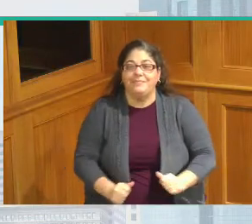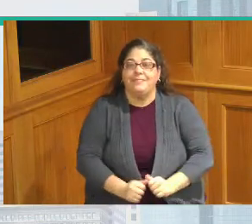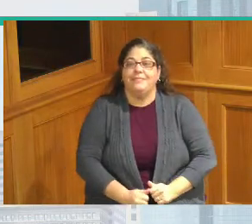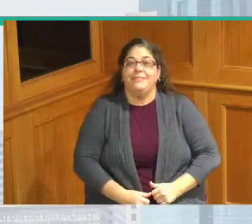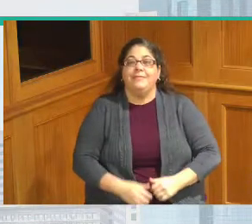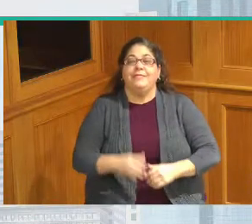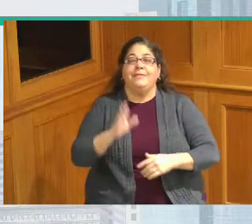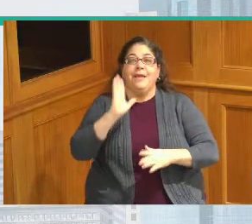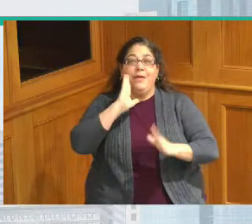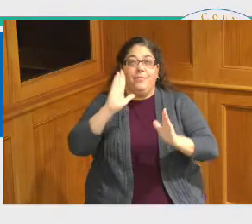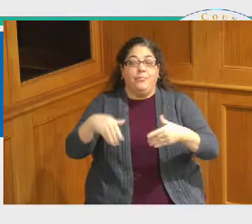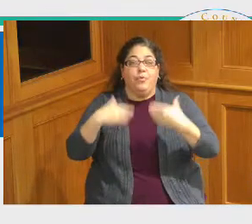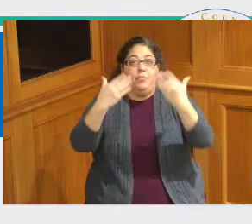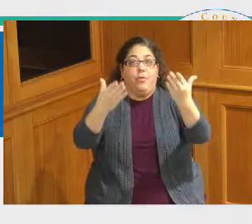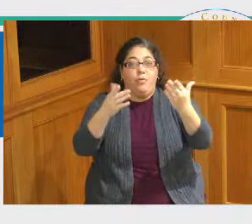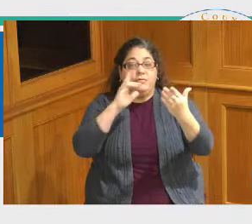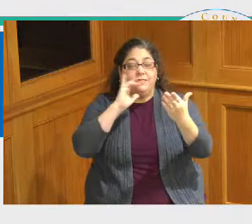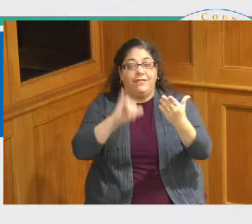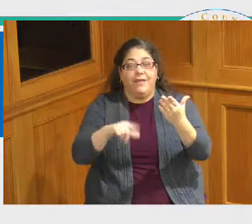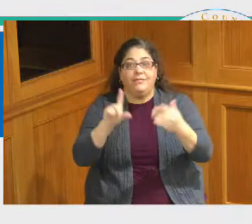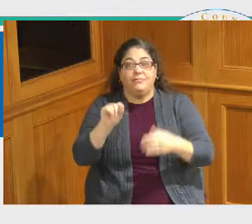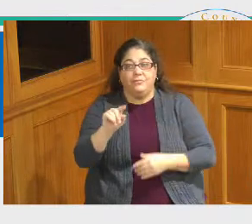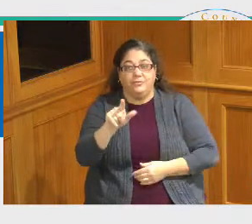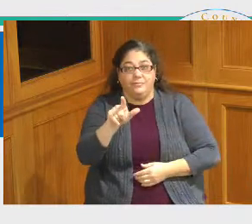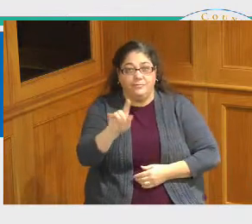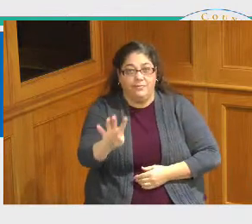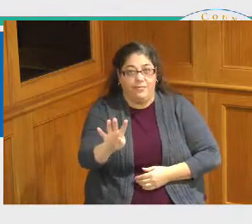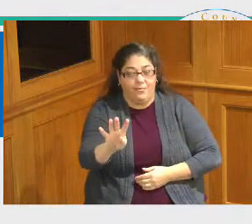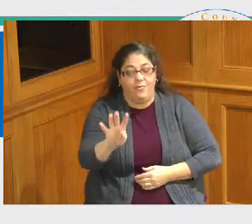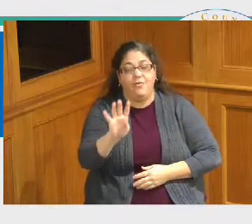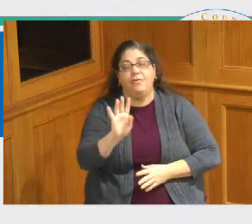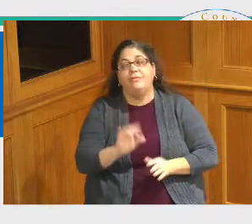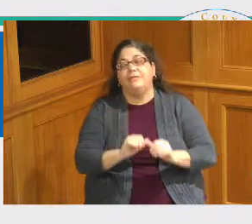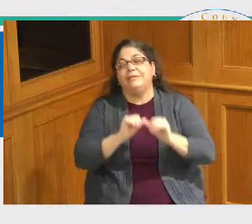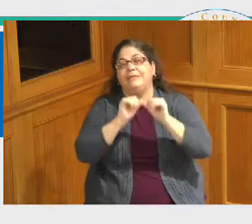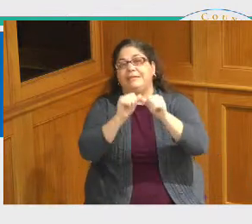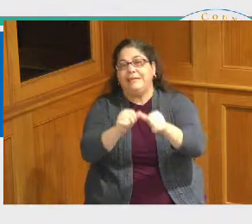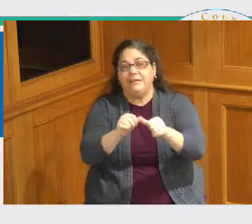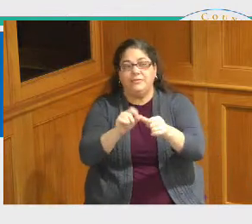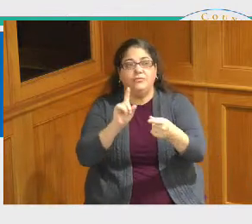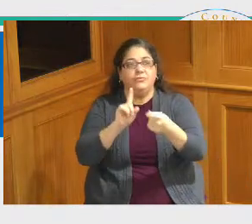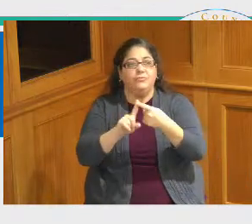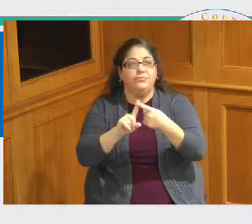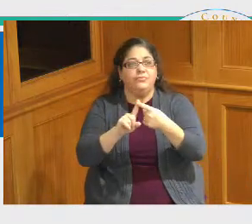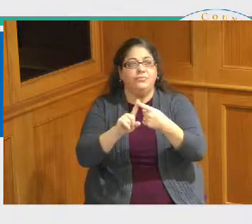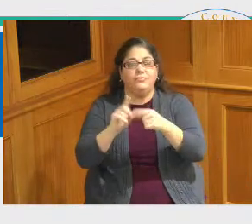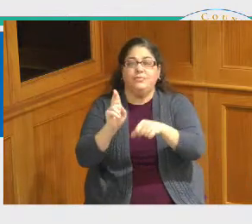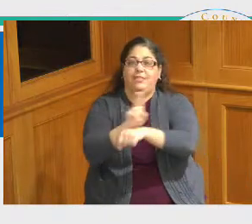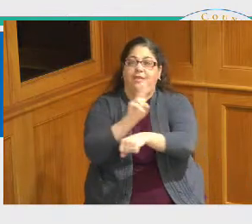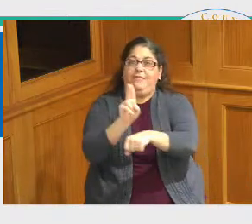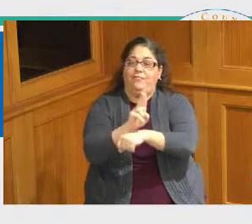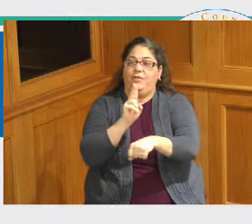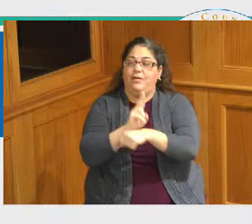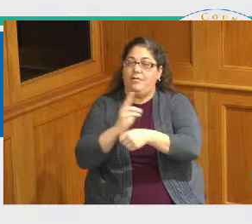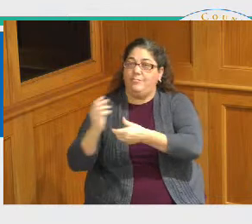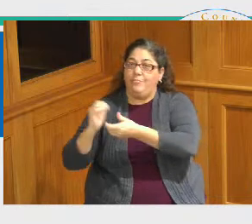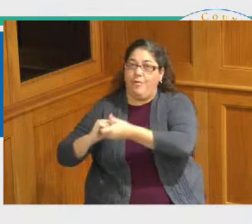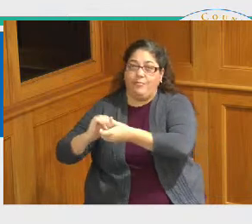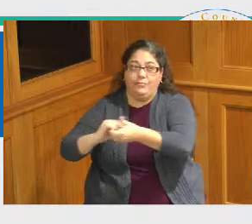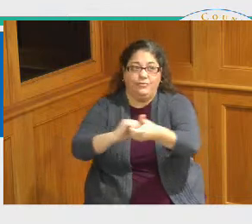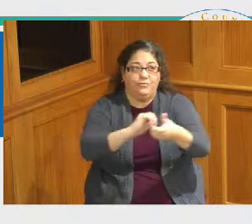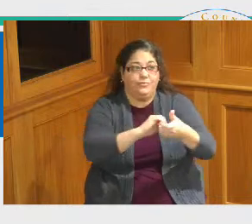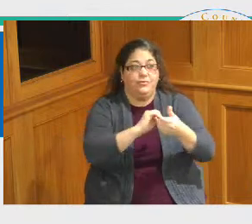So the proposed economic development budget for 2024 continues to leverage partnerships to support the